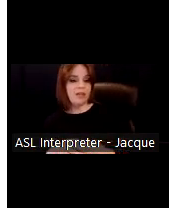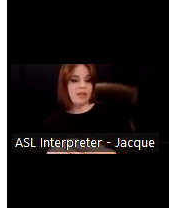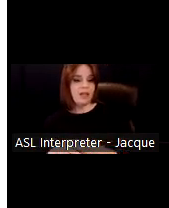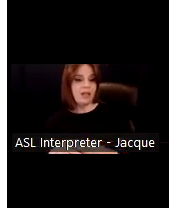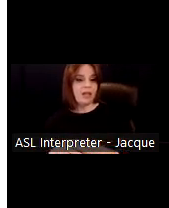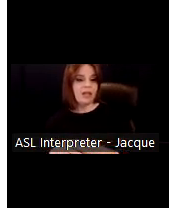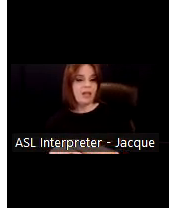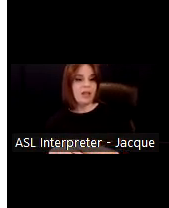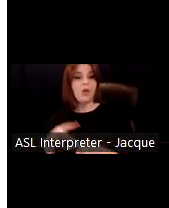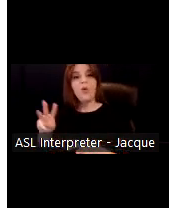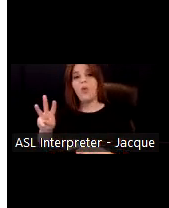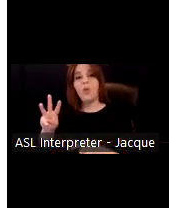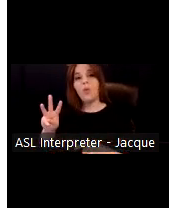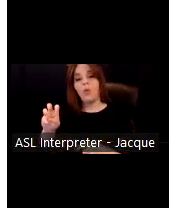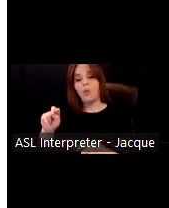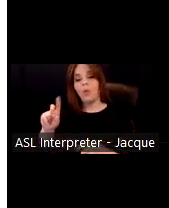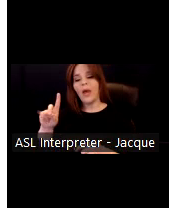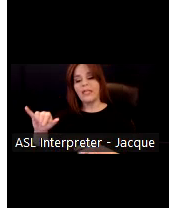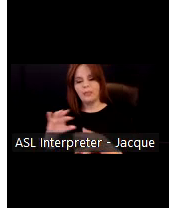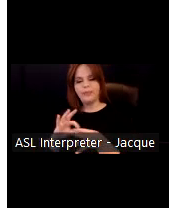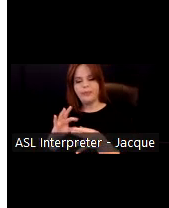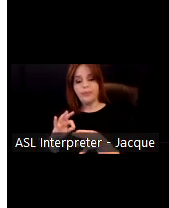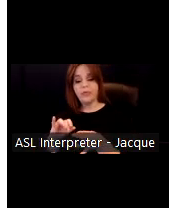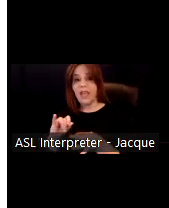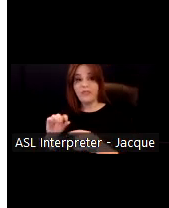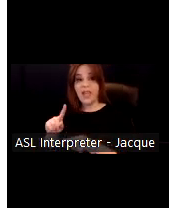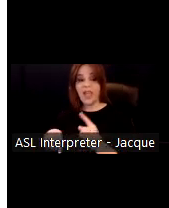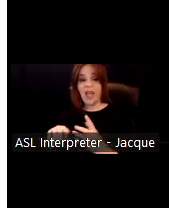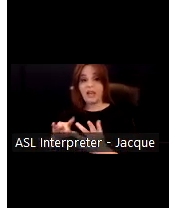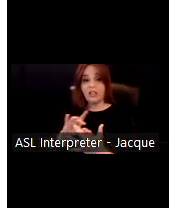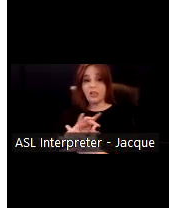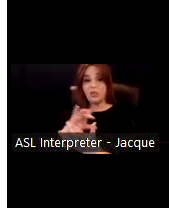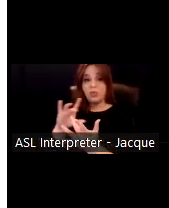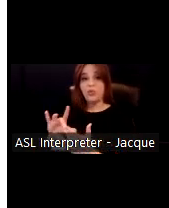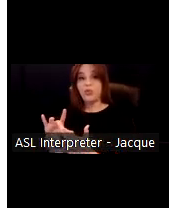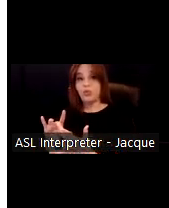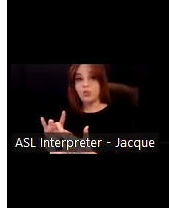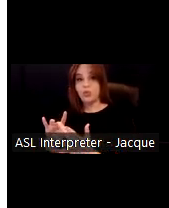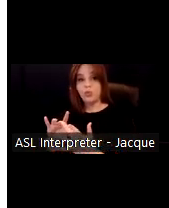So if they can't reach the family,